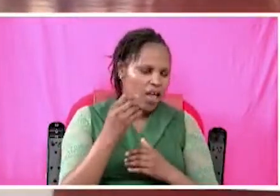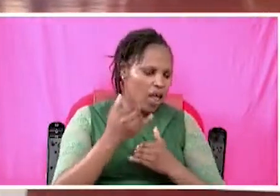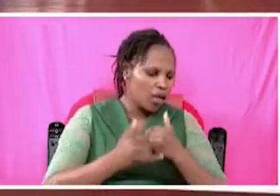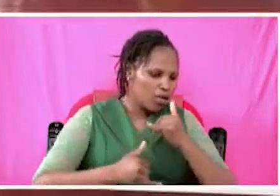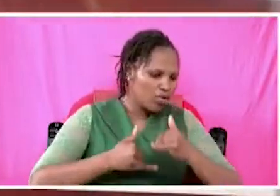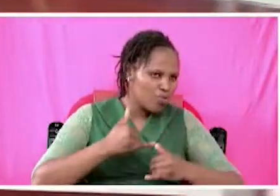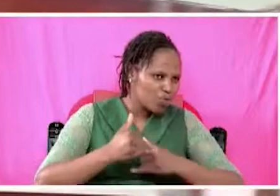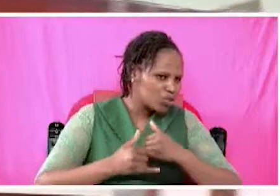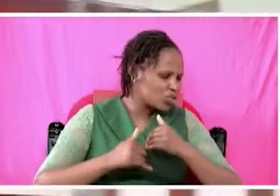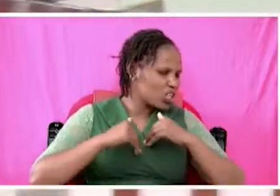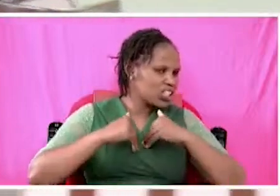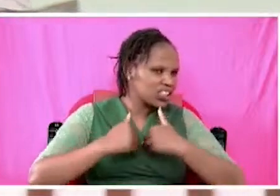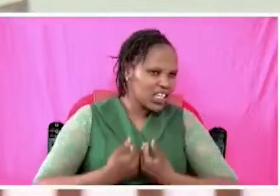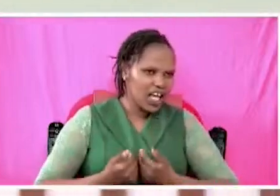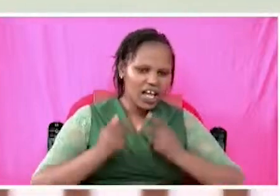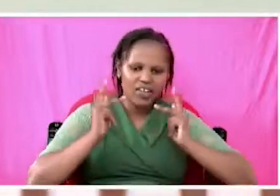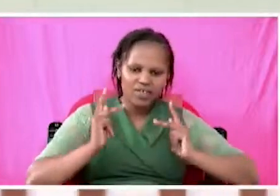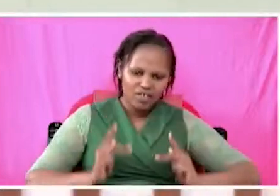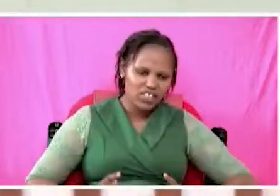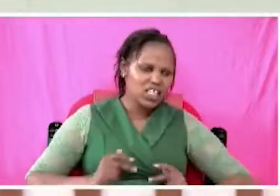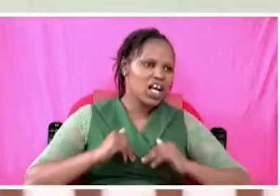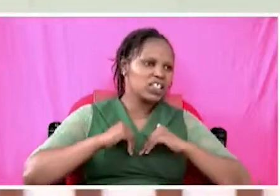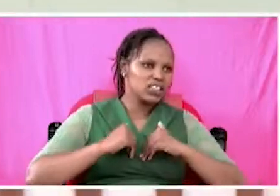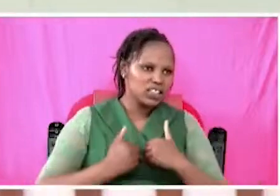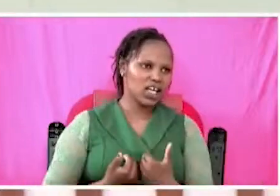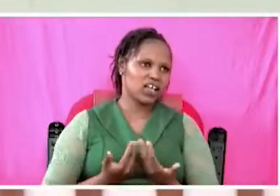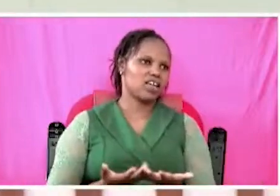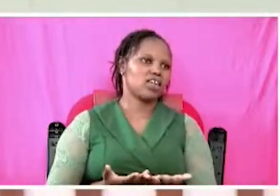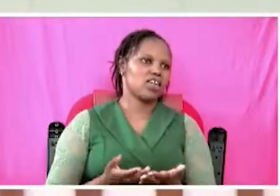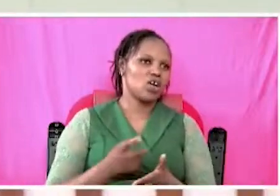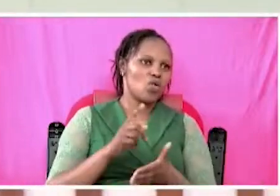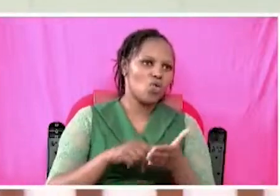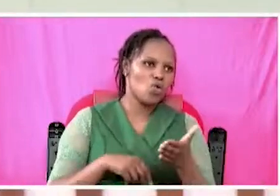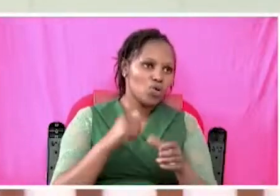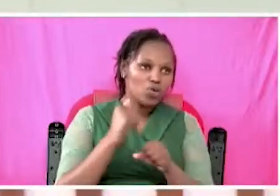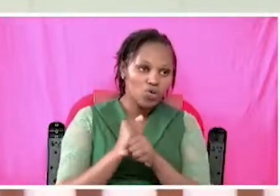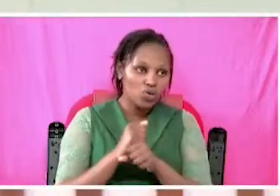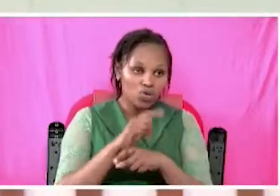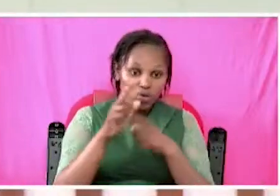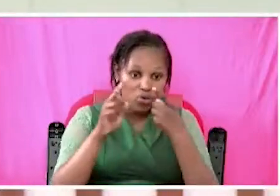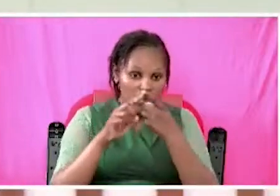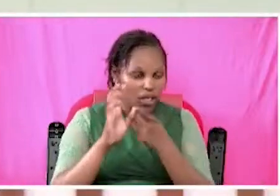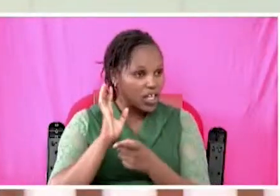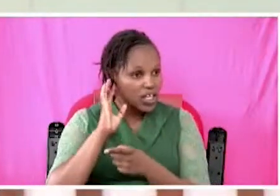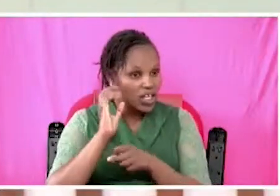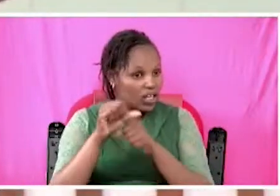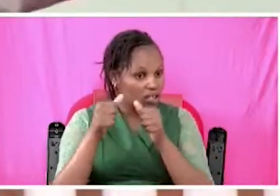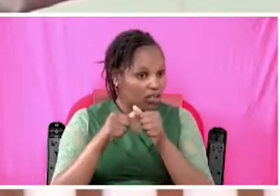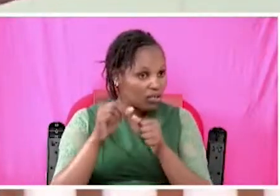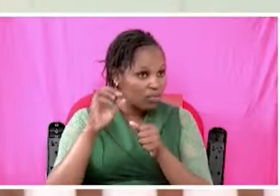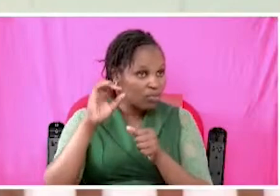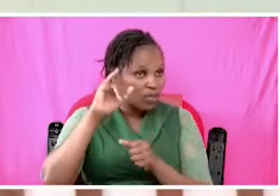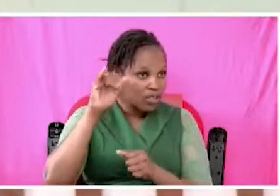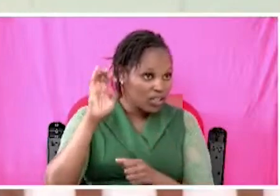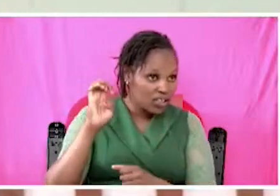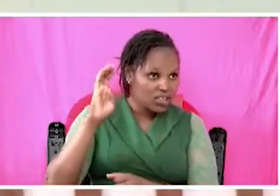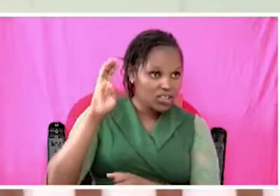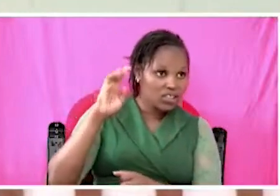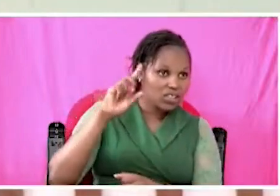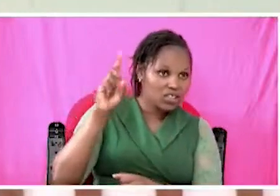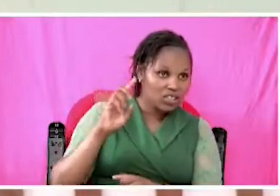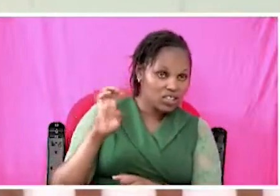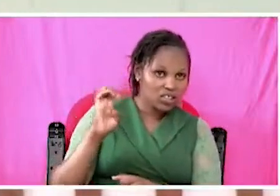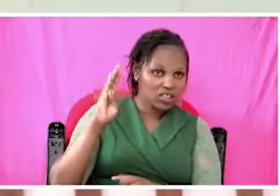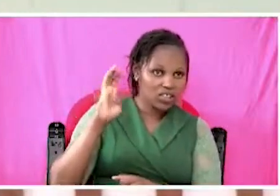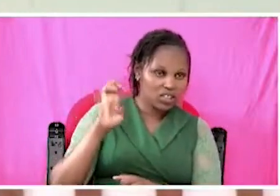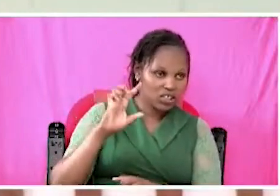exhausted, physically exhausted. What does he do when he hears about Jezebel? I have no more energy. Let me just